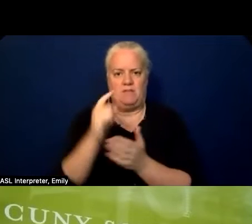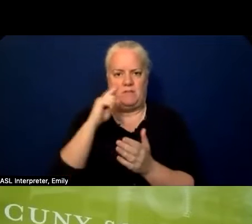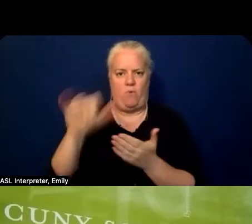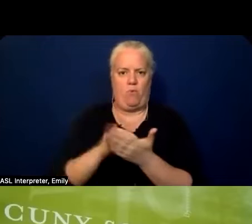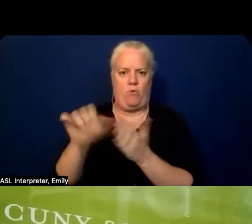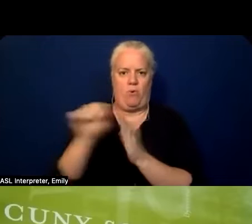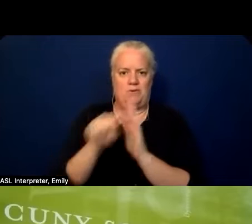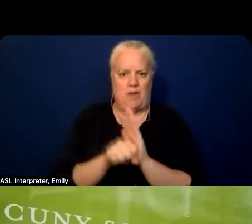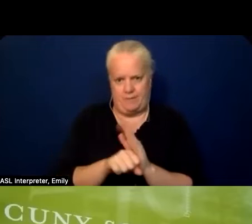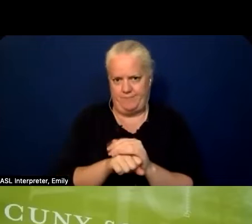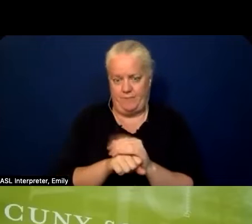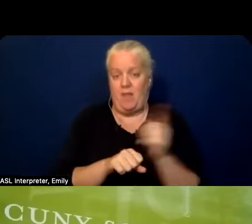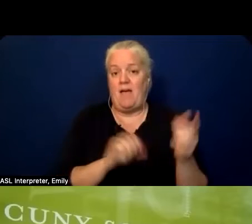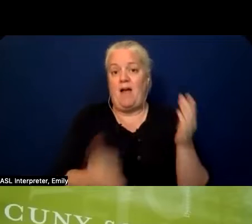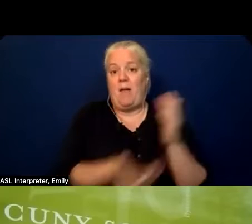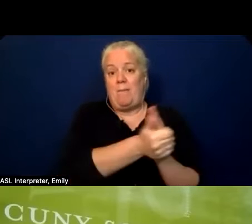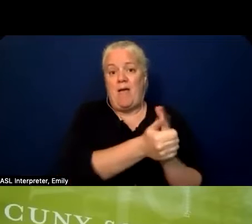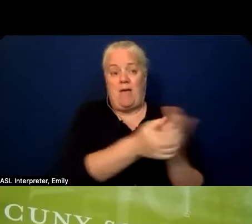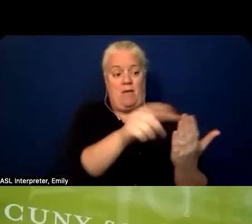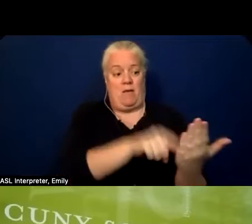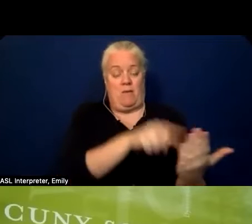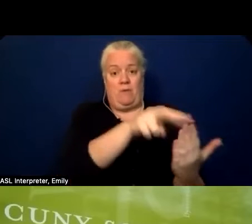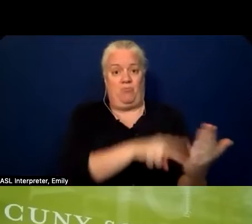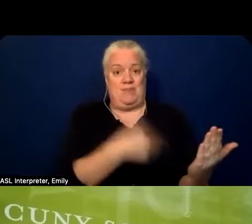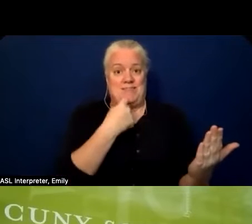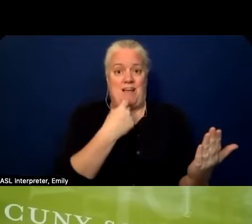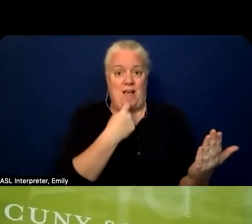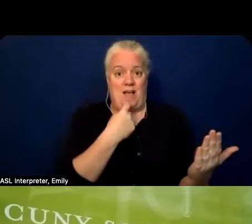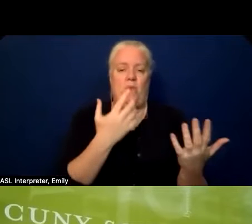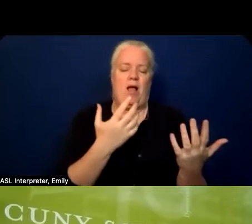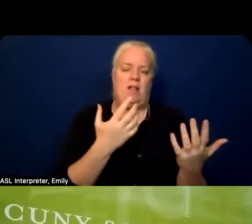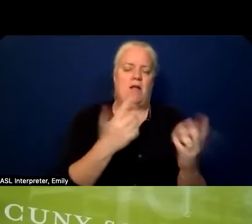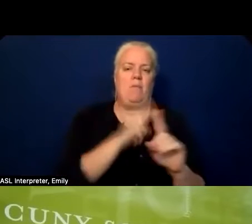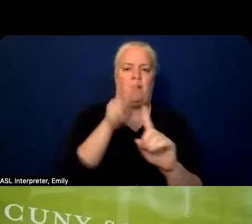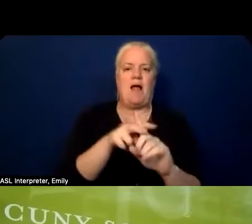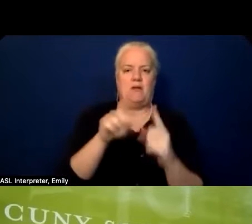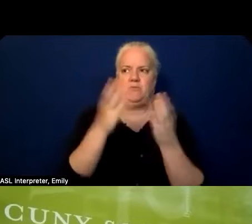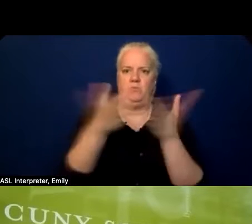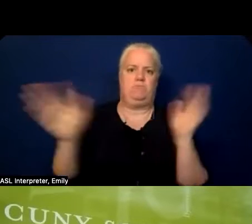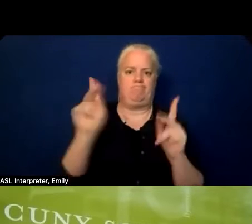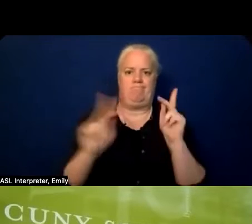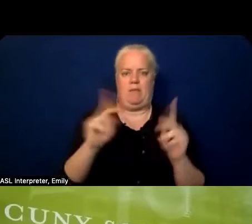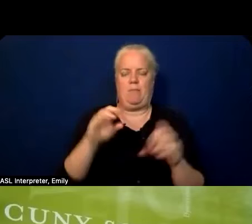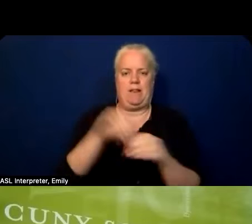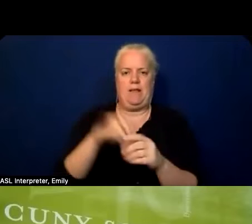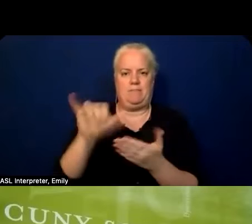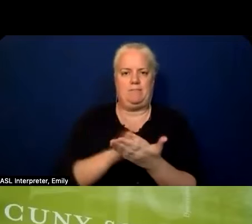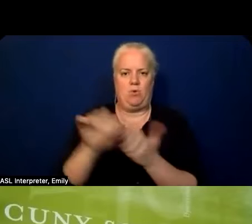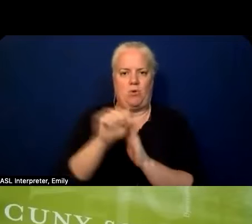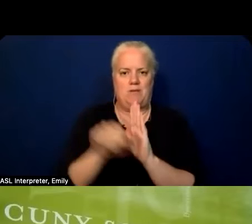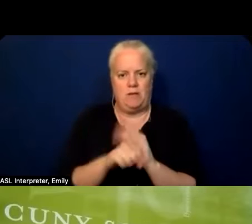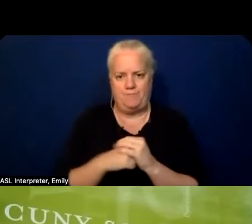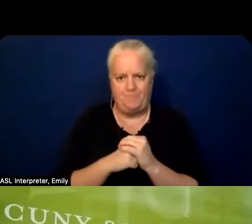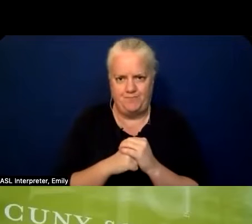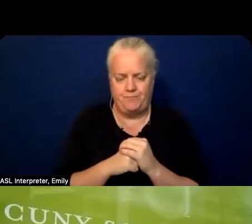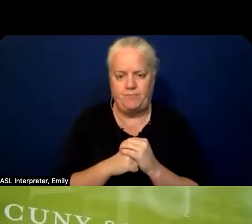specifies that it applies to the people of New York. It specifically says